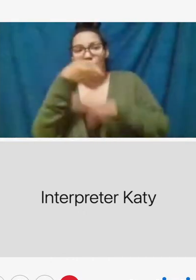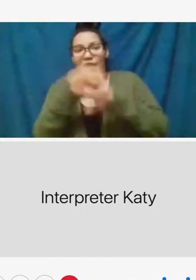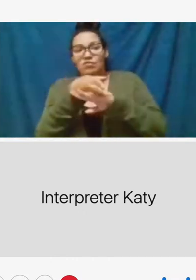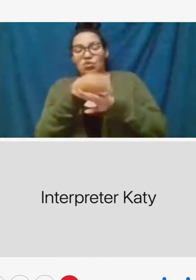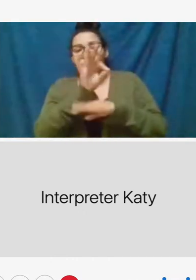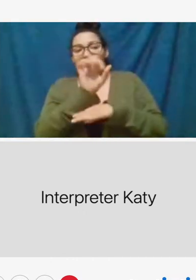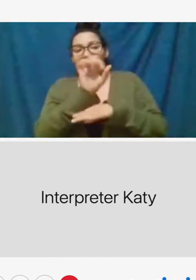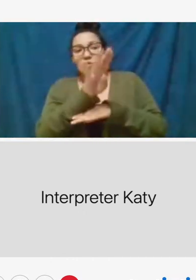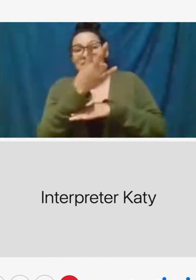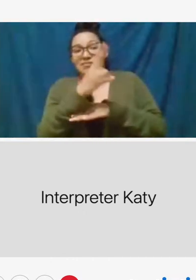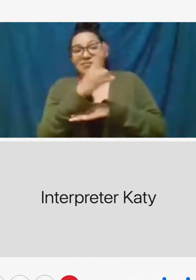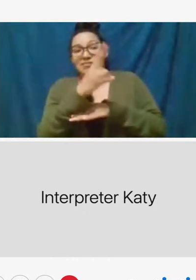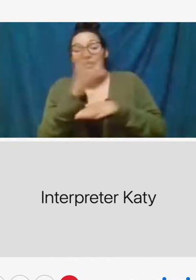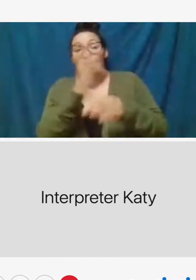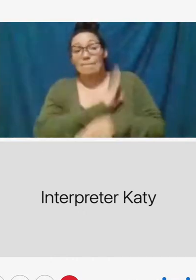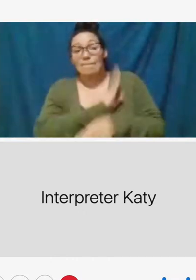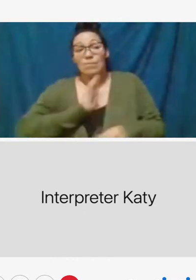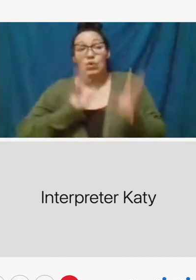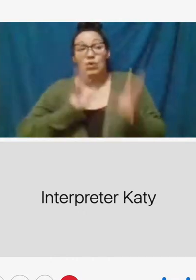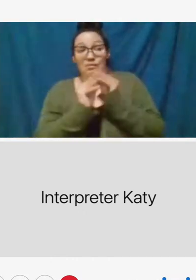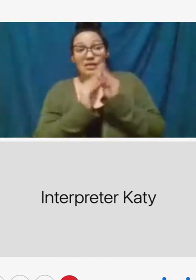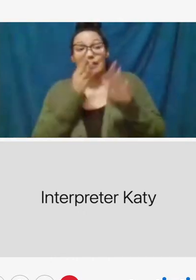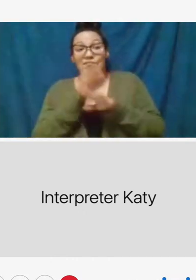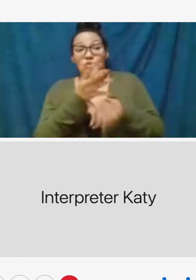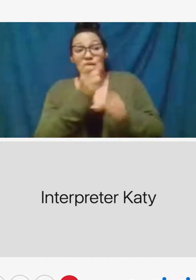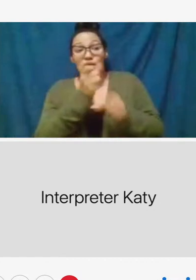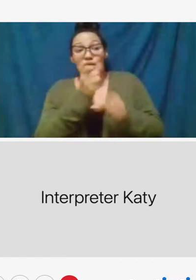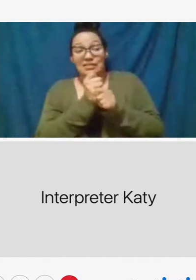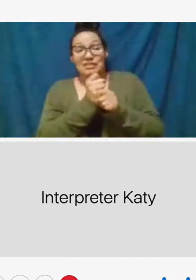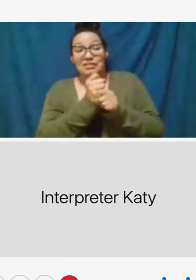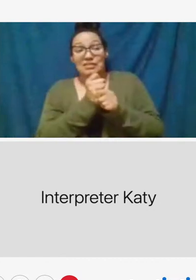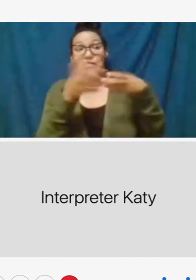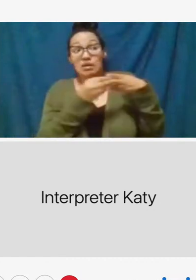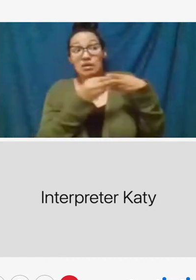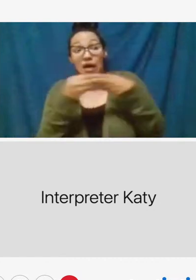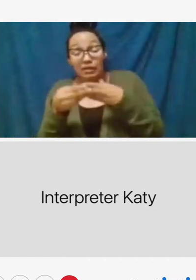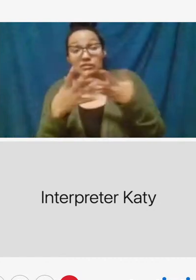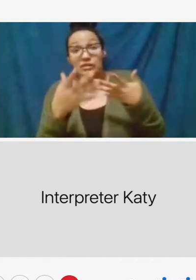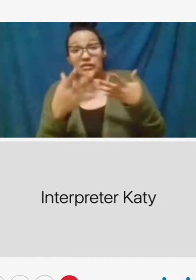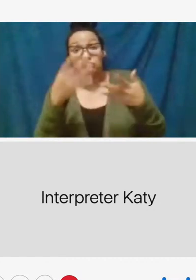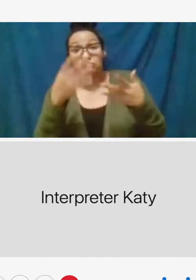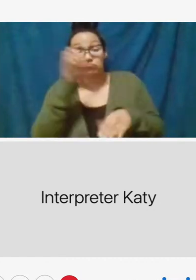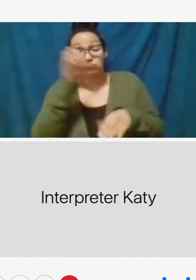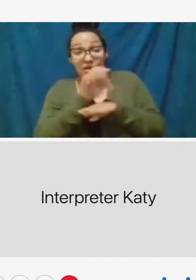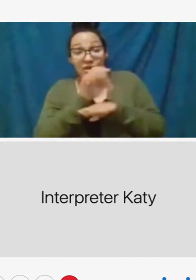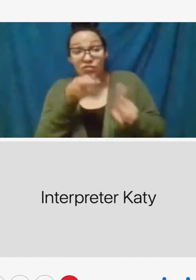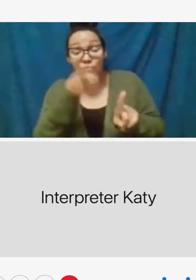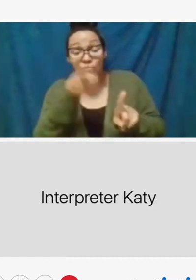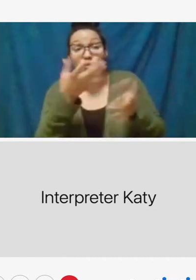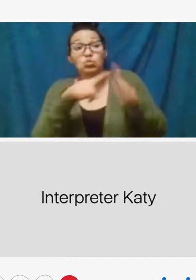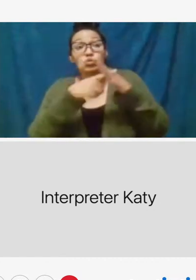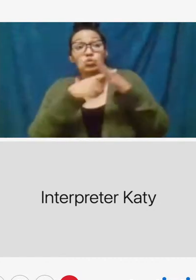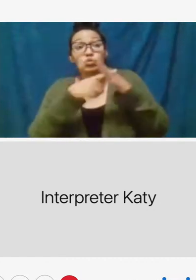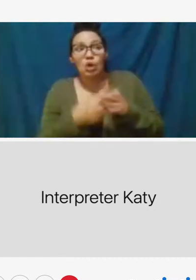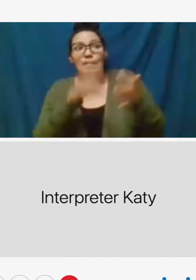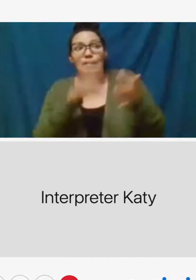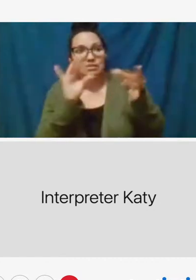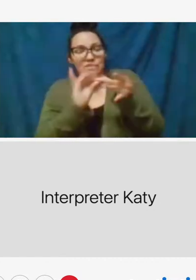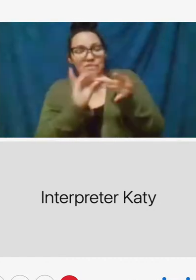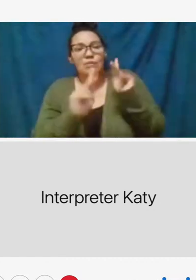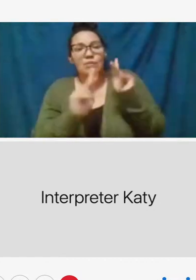receive direction from you and and our board members we'd like to start messaging so that way people can start to think about those adjustments that they may need